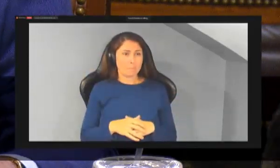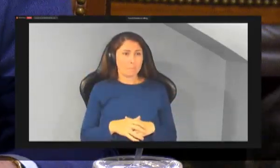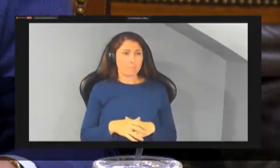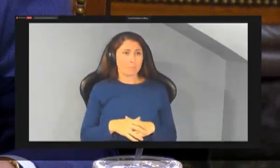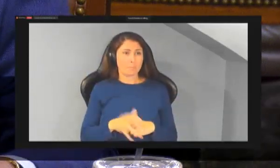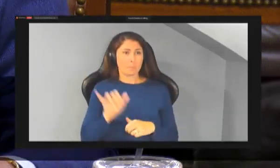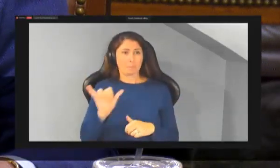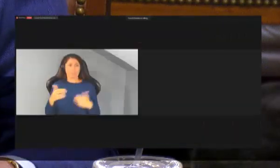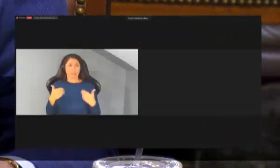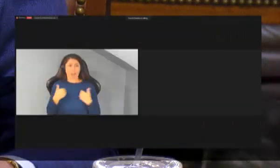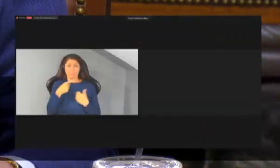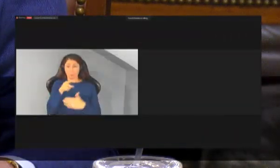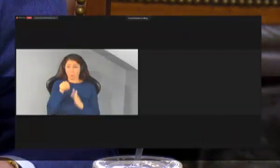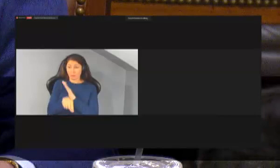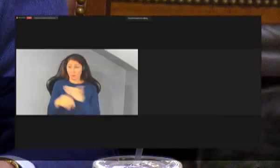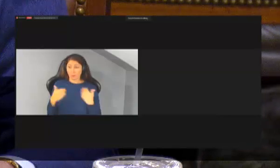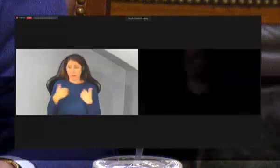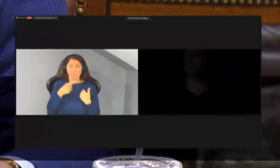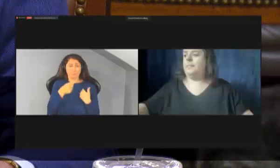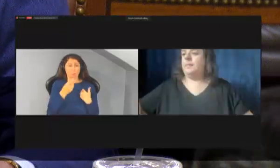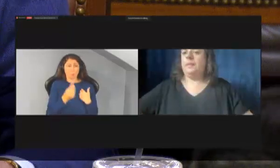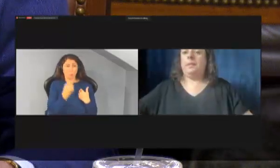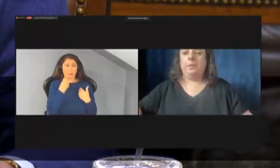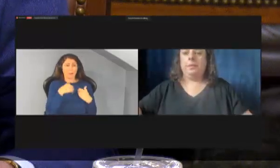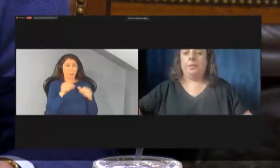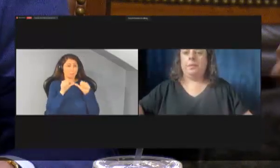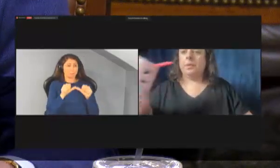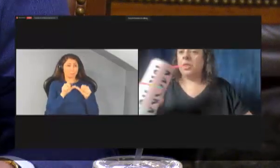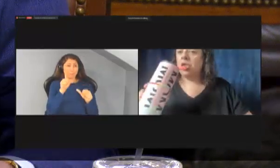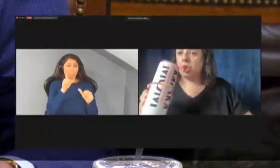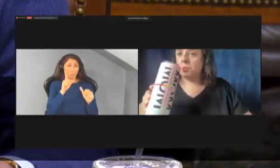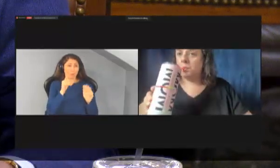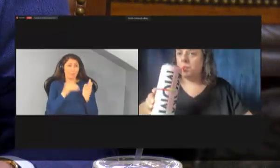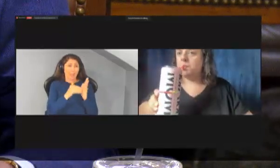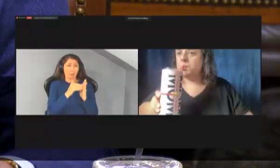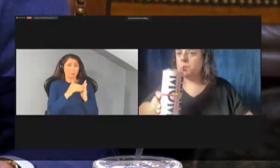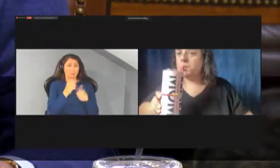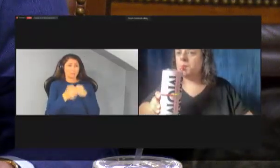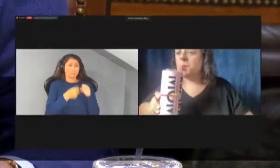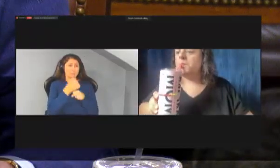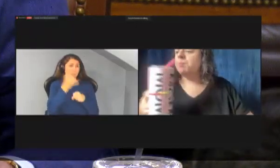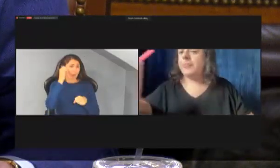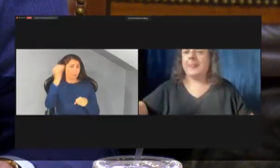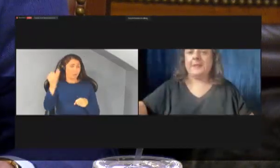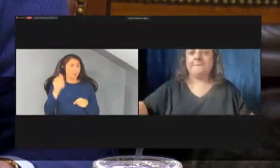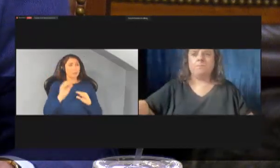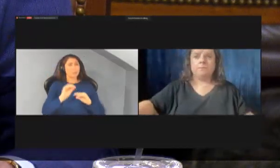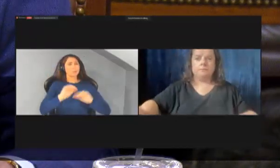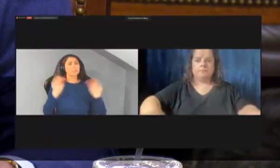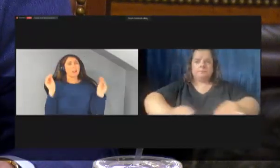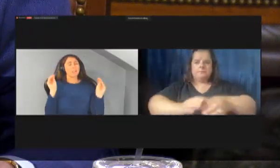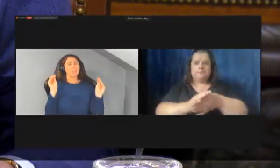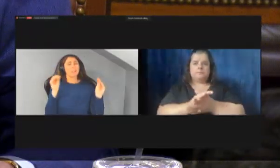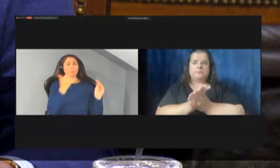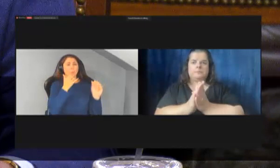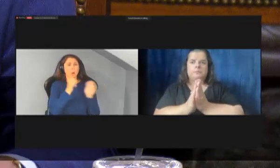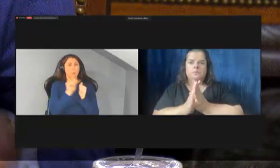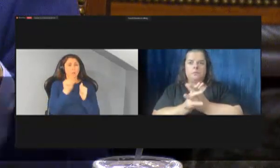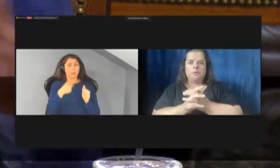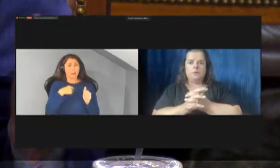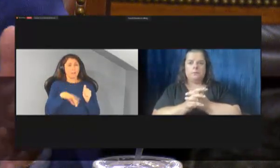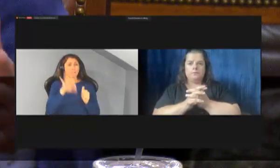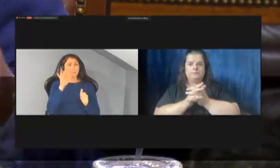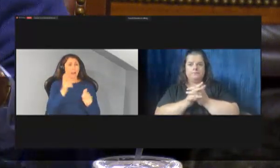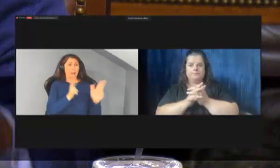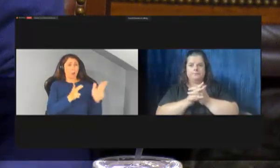you kill the animal and you eat. It's been going on for thousands and forever. So there's nothing inhumane about it. I find hunters, when